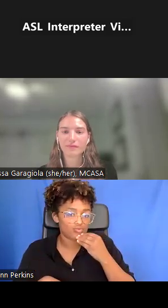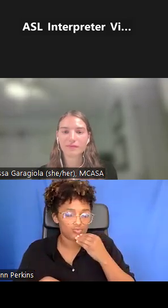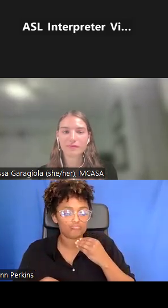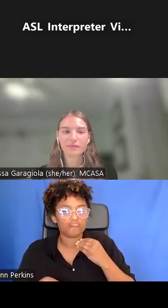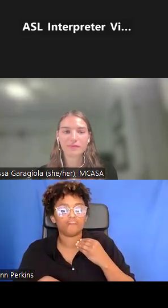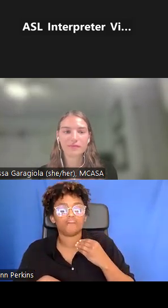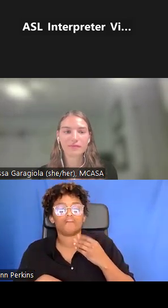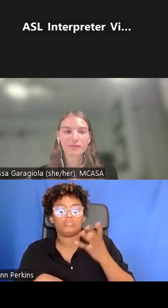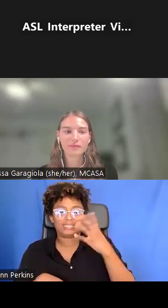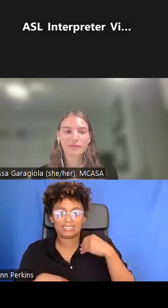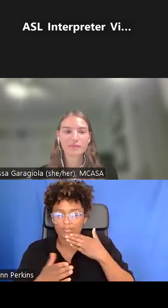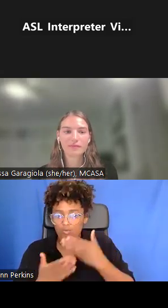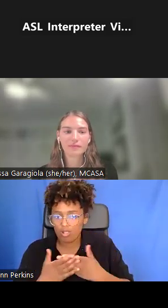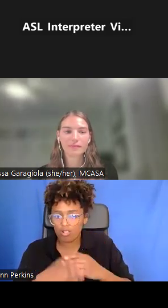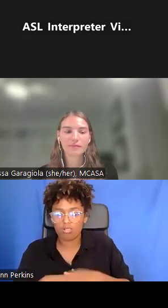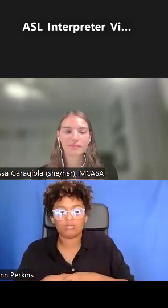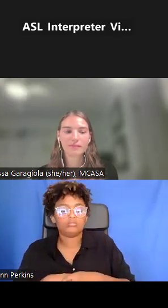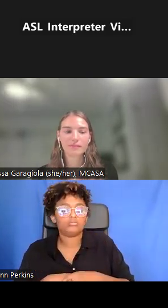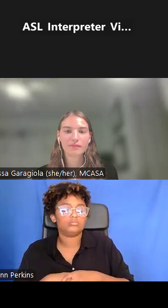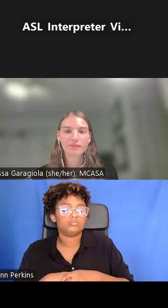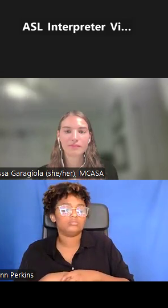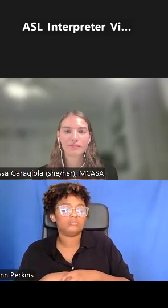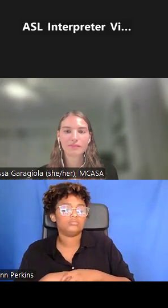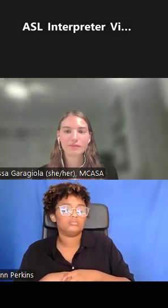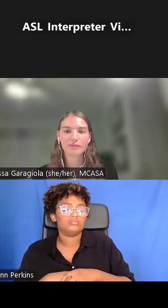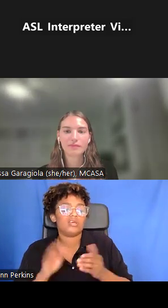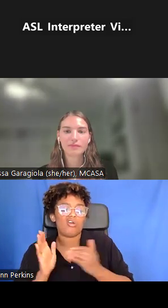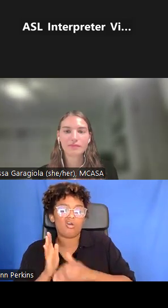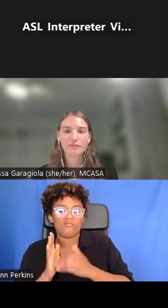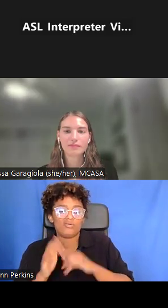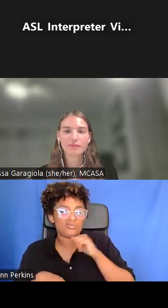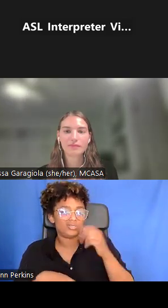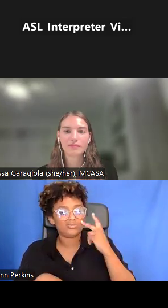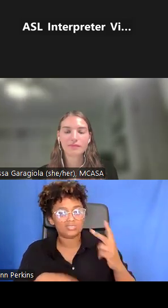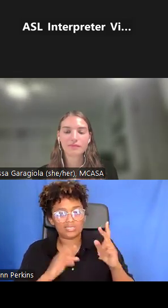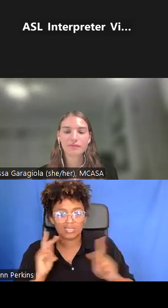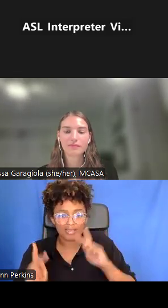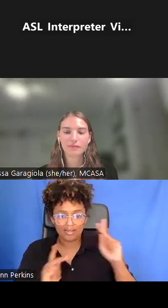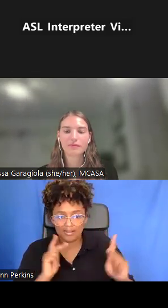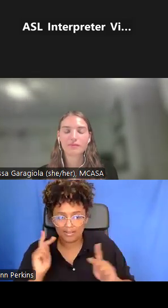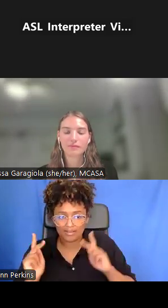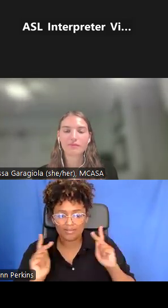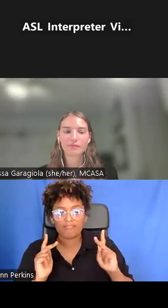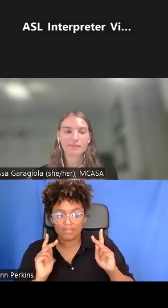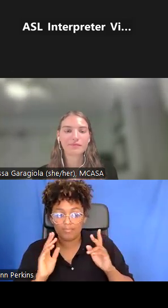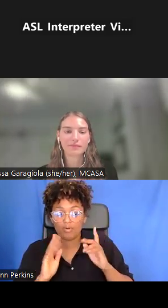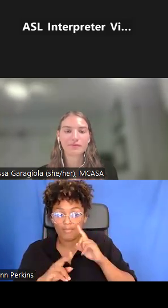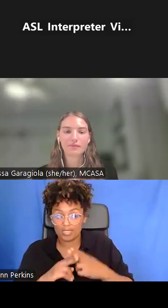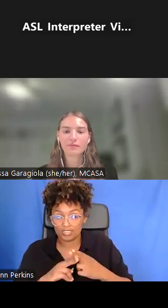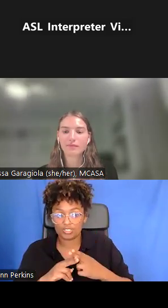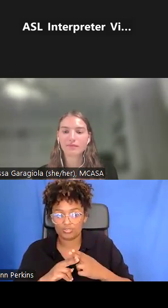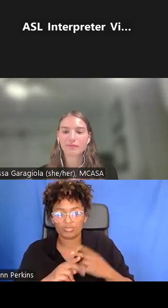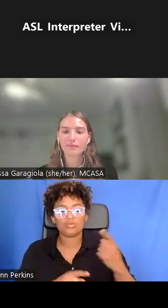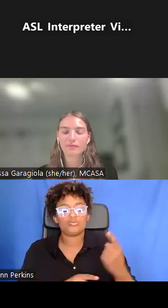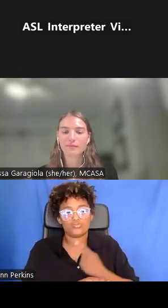that I want to emphasize here too, that we don't often see people talking about, is making those regular medical care appointments. So if you have that